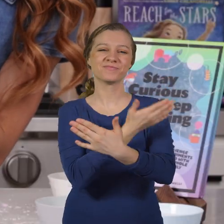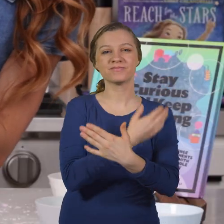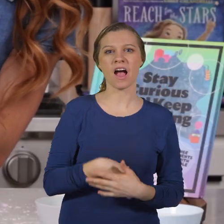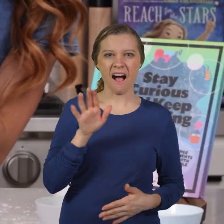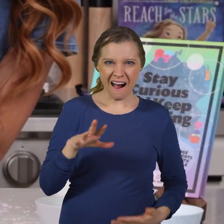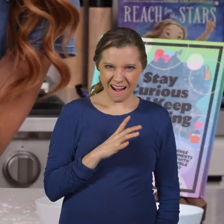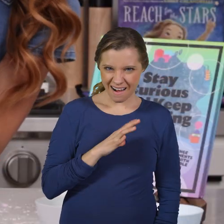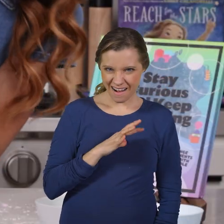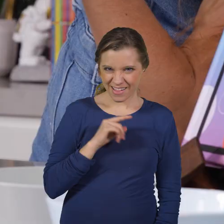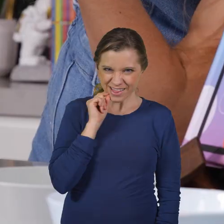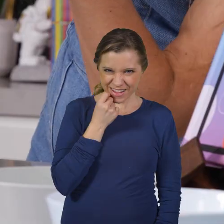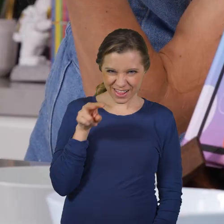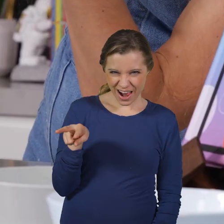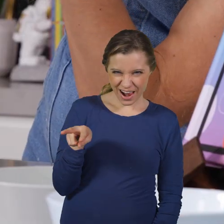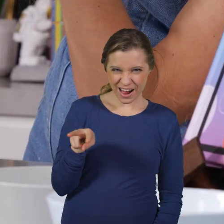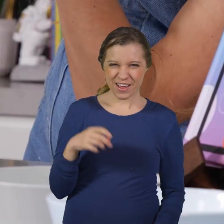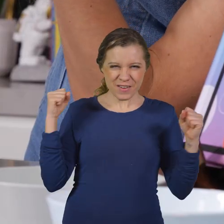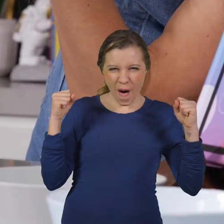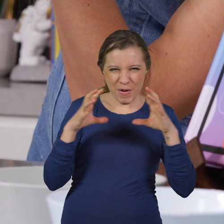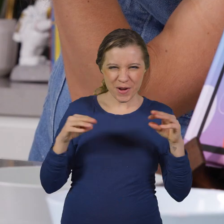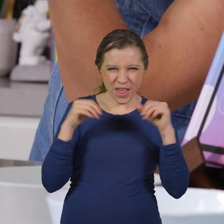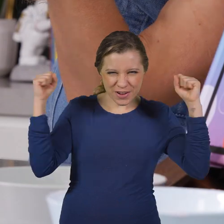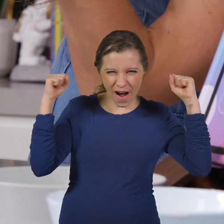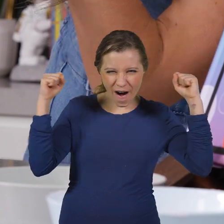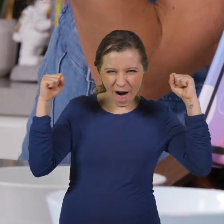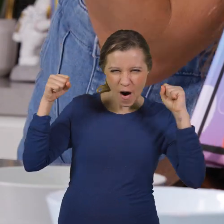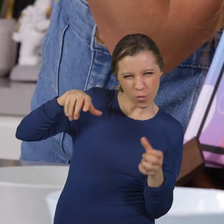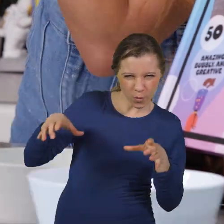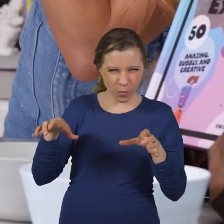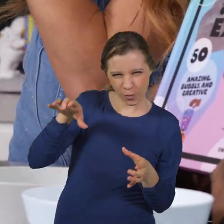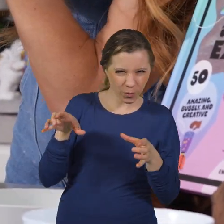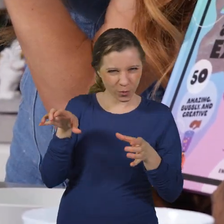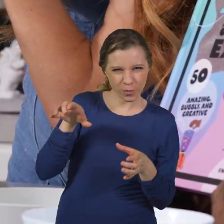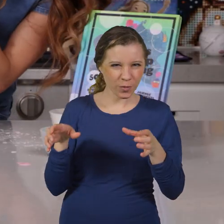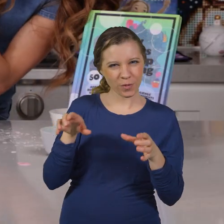Look how cool that looks. Go oobleck, go!